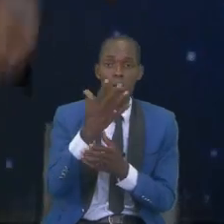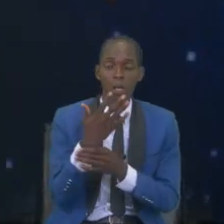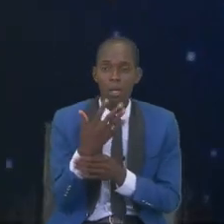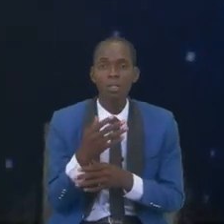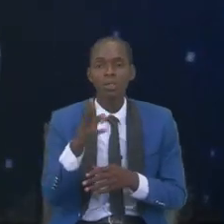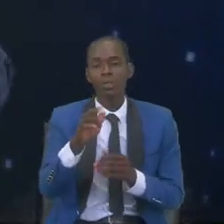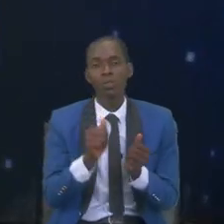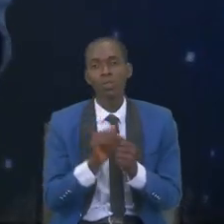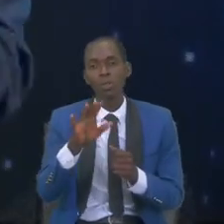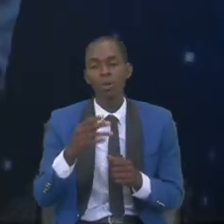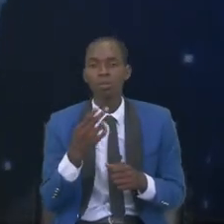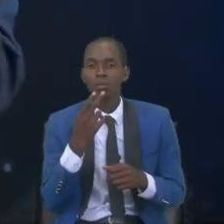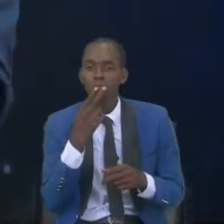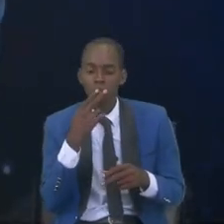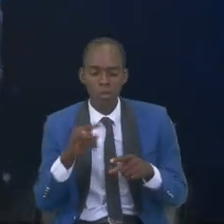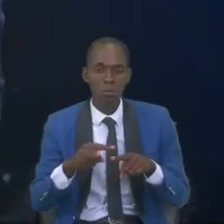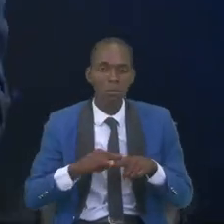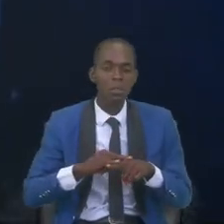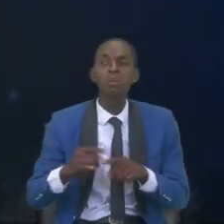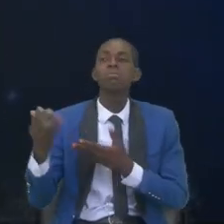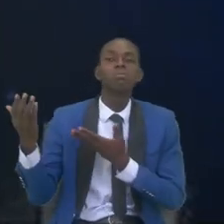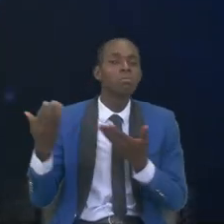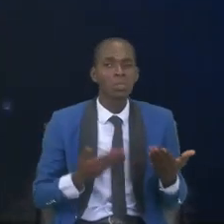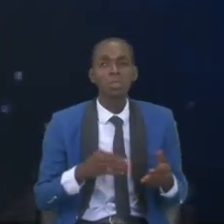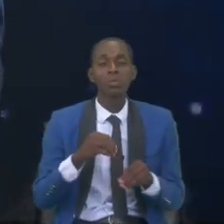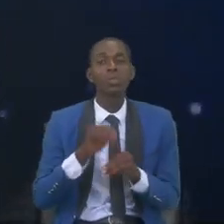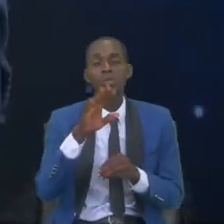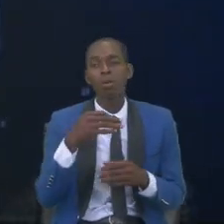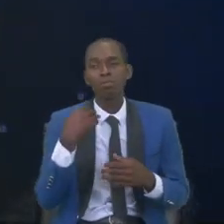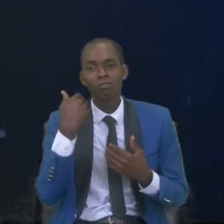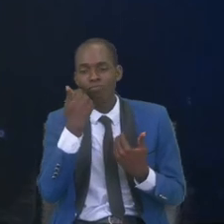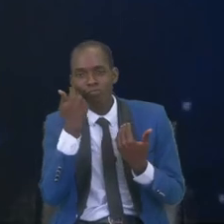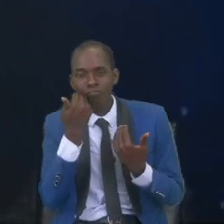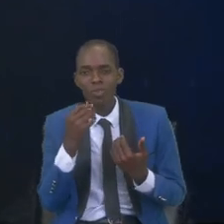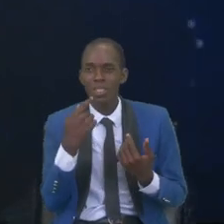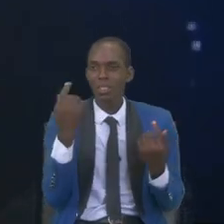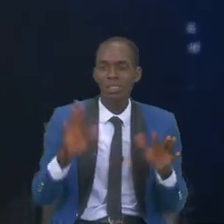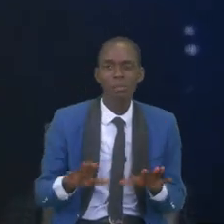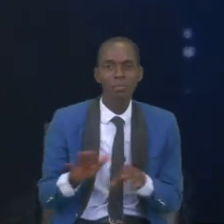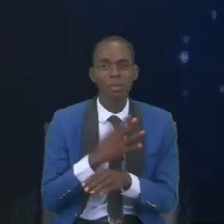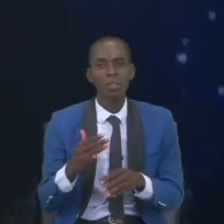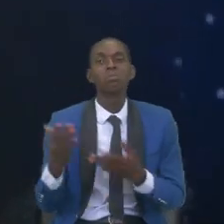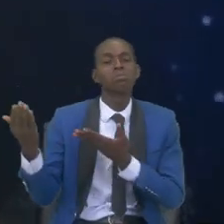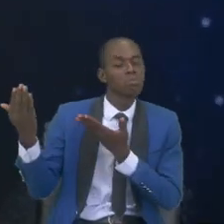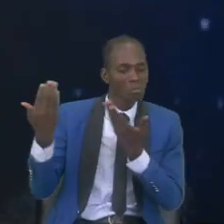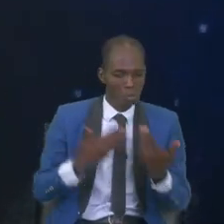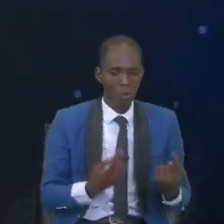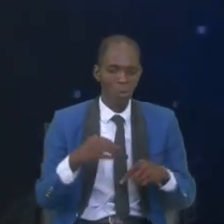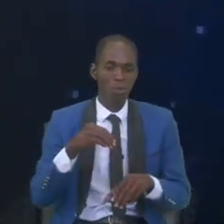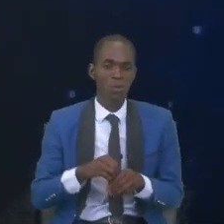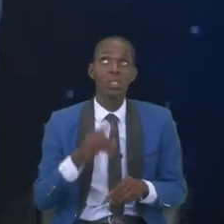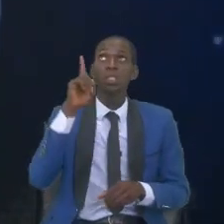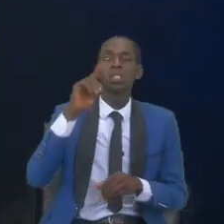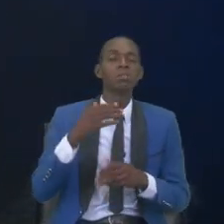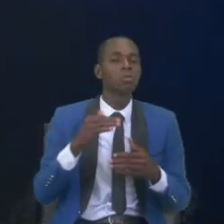cigarettes, come in. And with your adultery and fornication, come in. He rejects no one. That's not true.